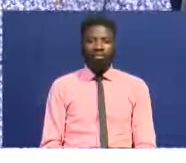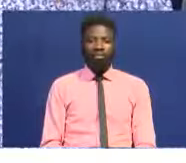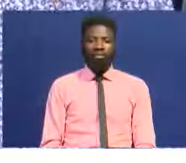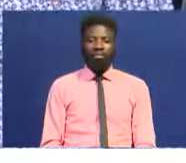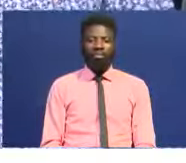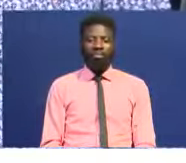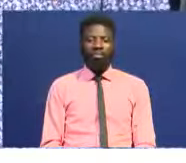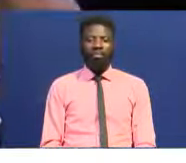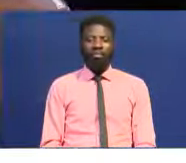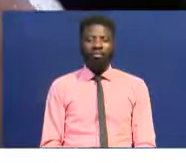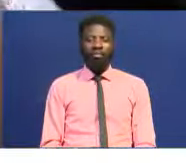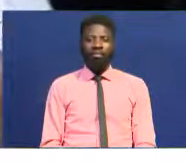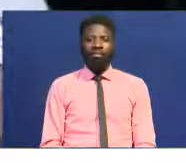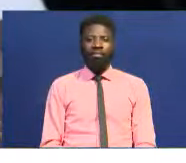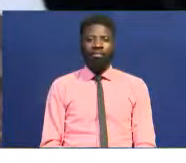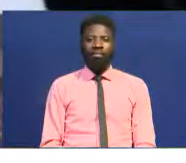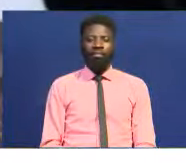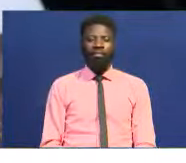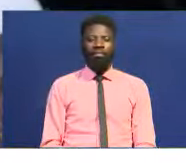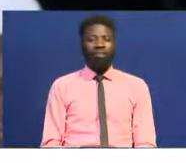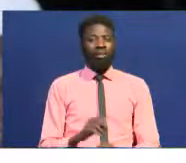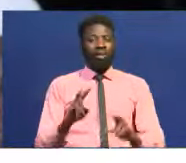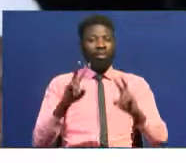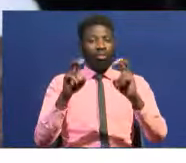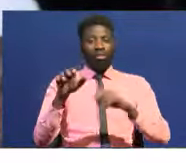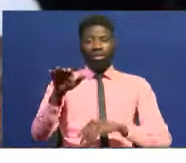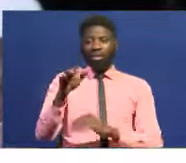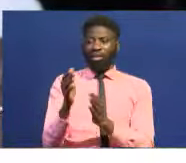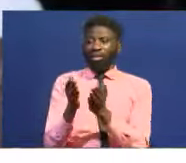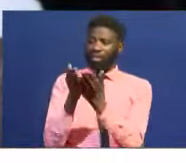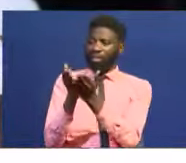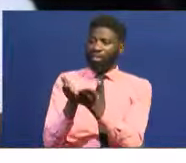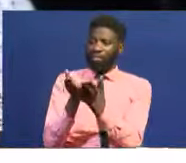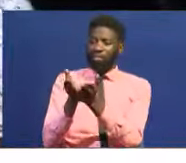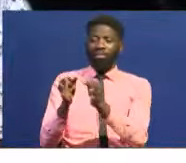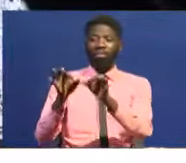On the shipyard, I don't have a direct answer.